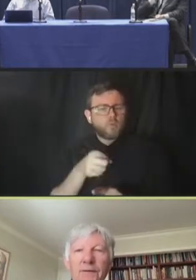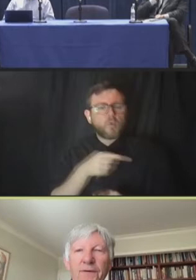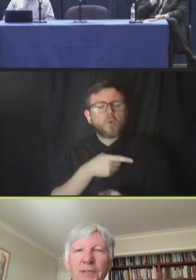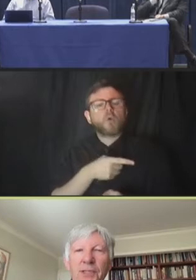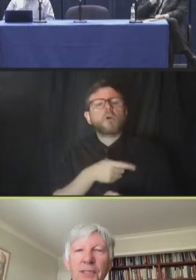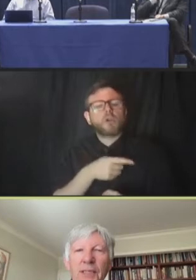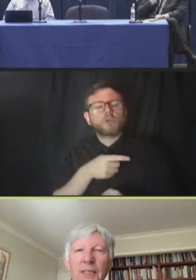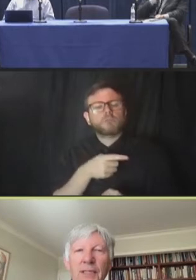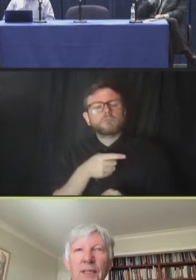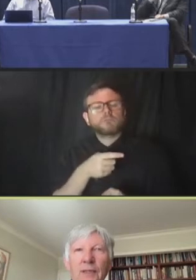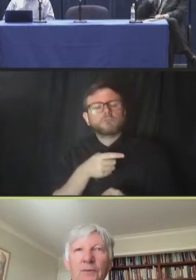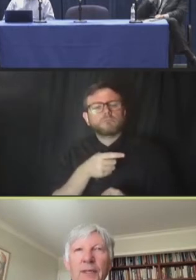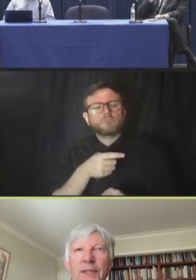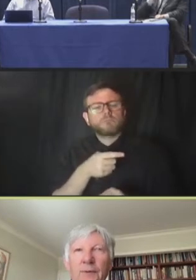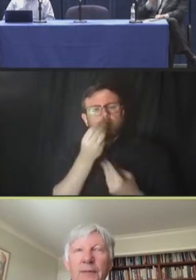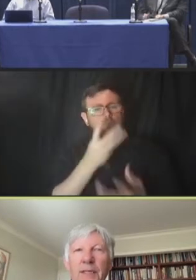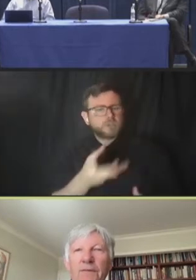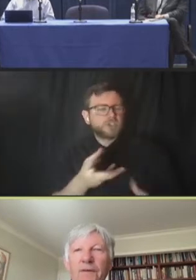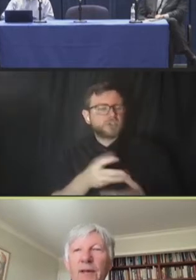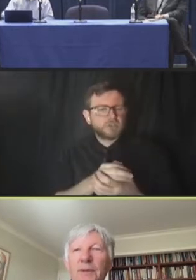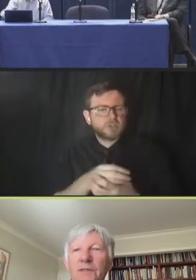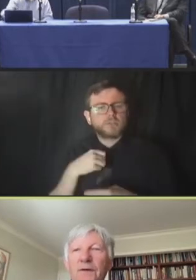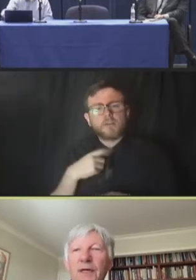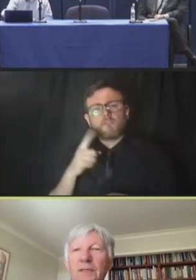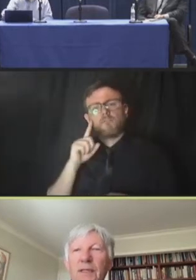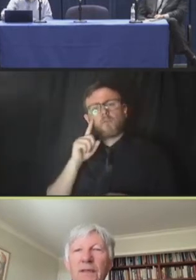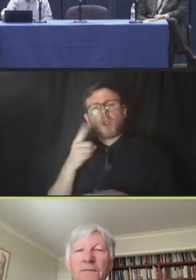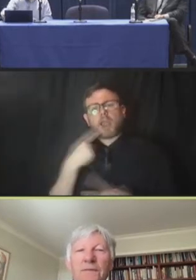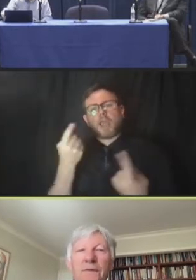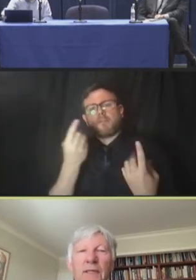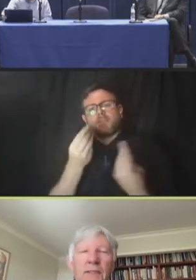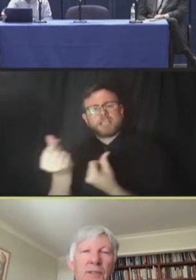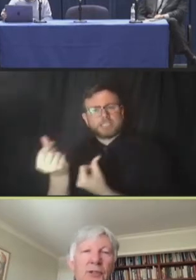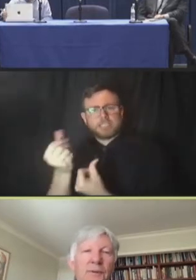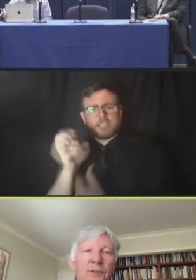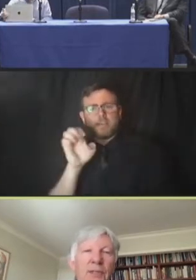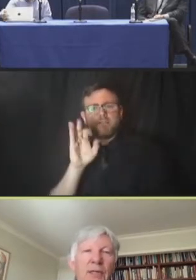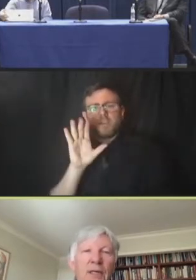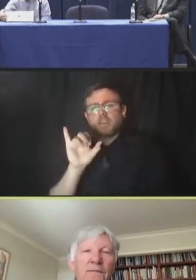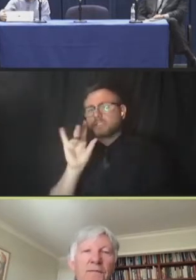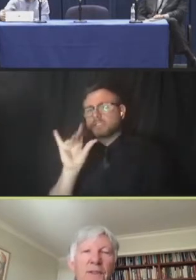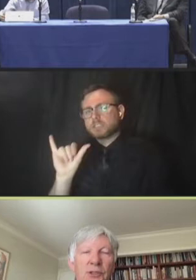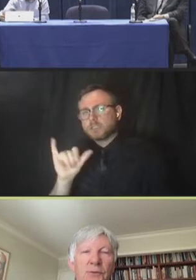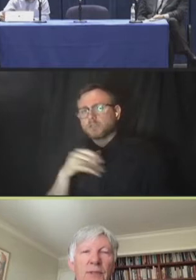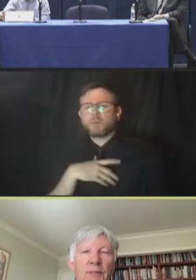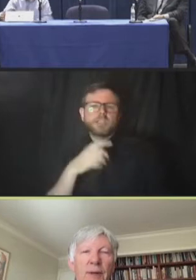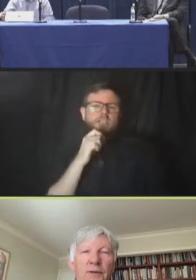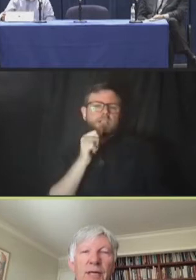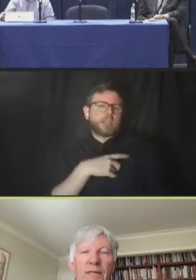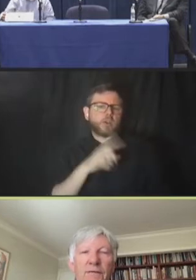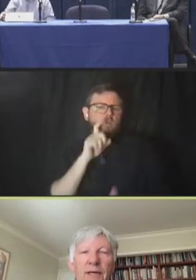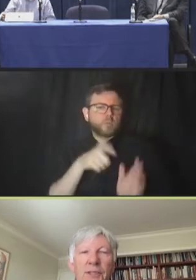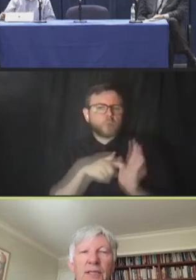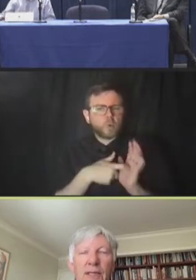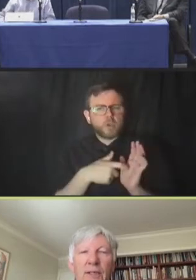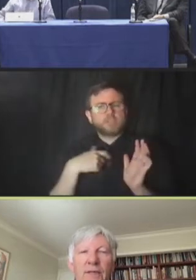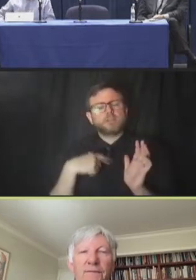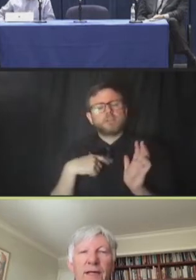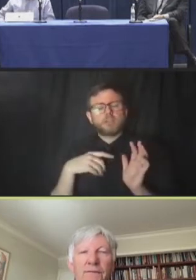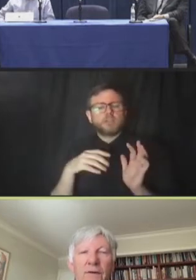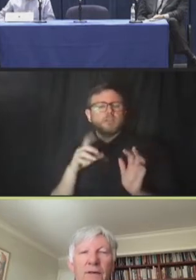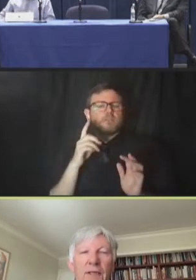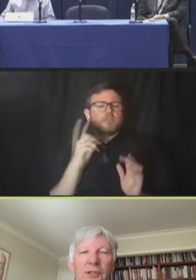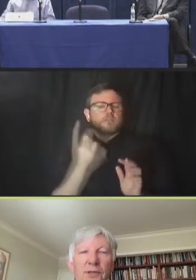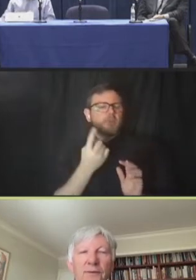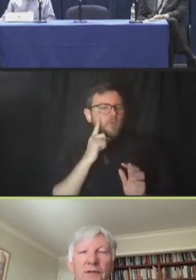of efficacy. Again, we didn't find much effect of description of minor side effects and a little